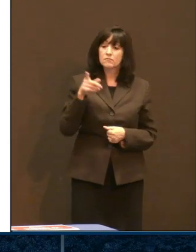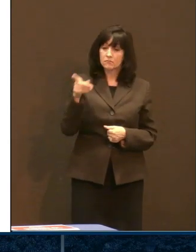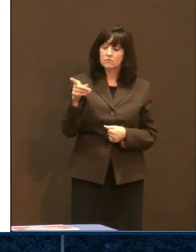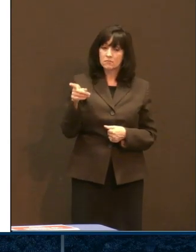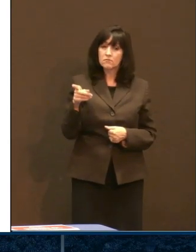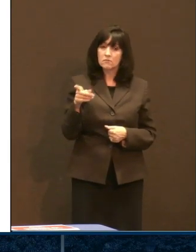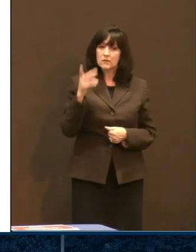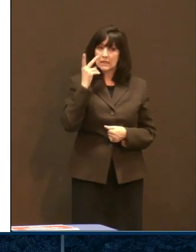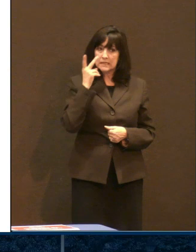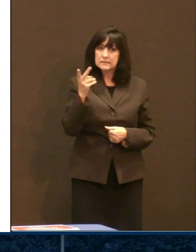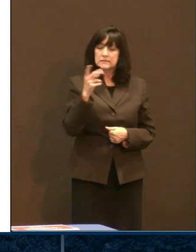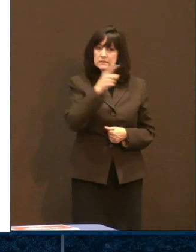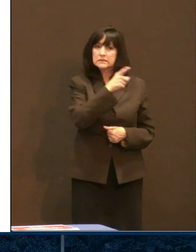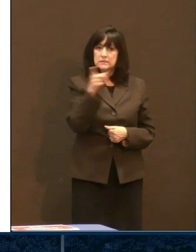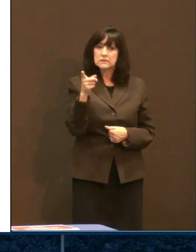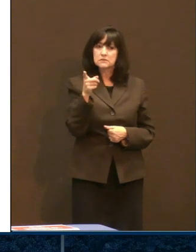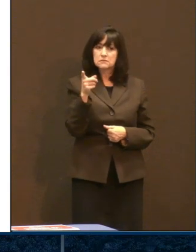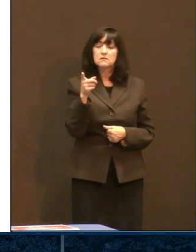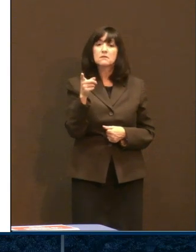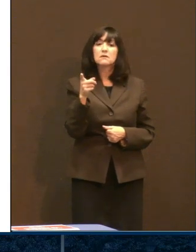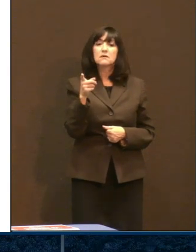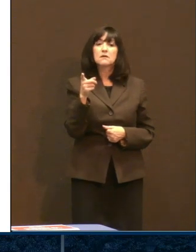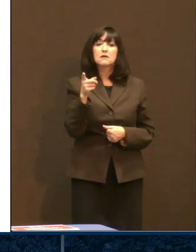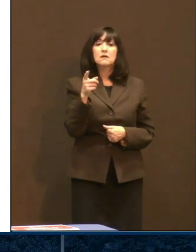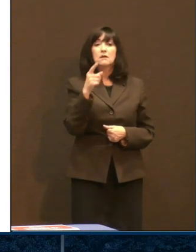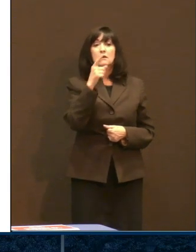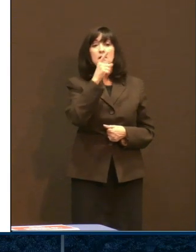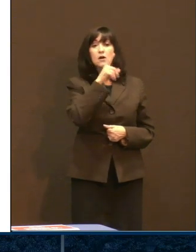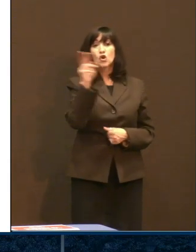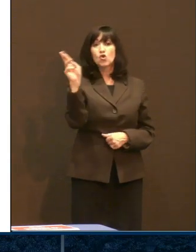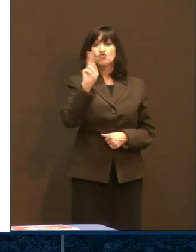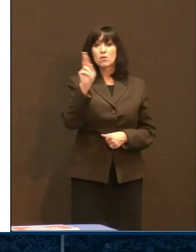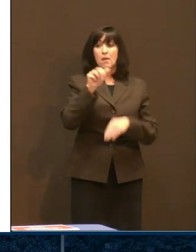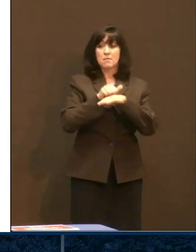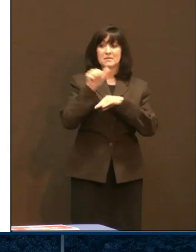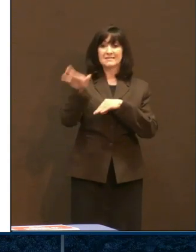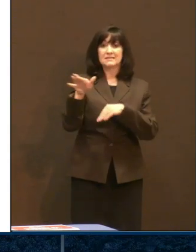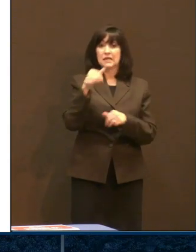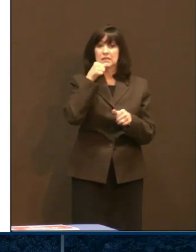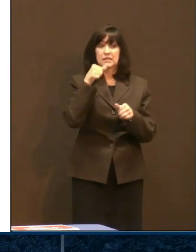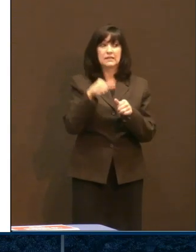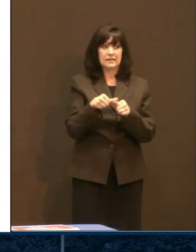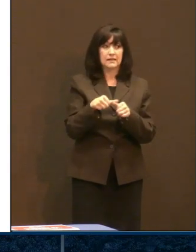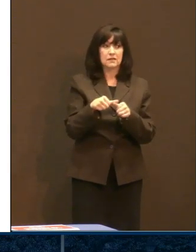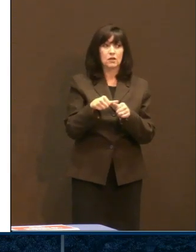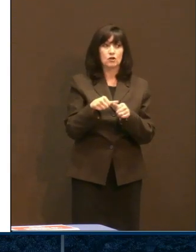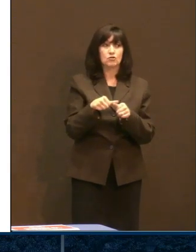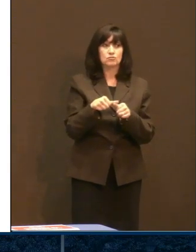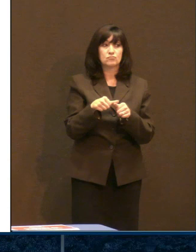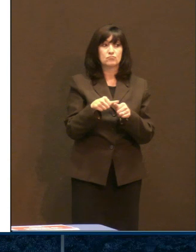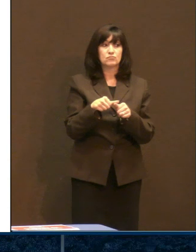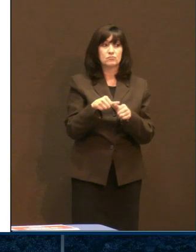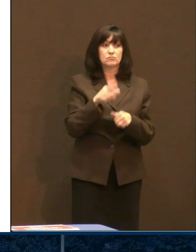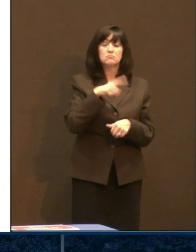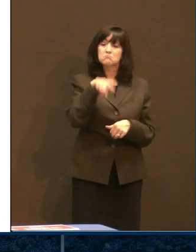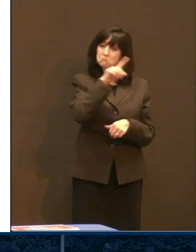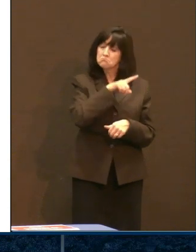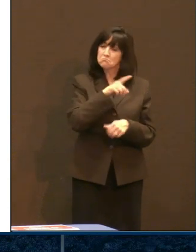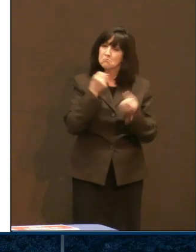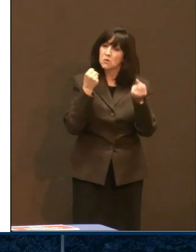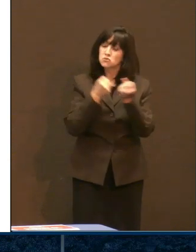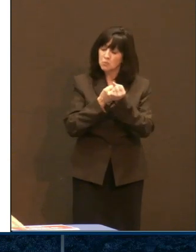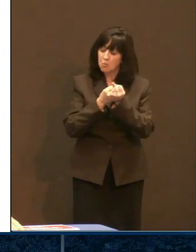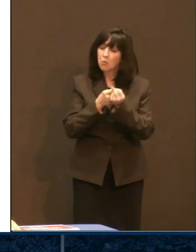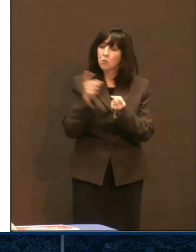the shutdowns, and House Republicans sent you a letter yesterday saying, they generally have, supported your